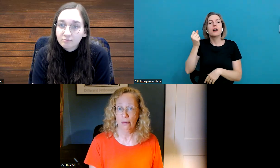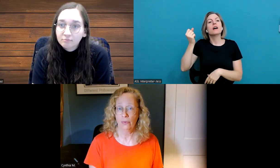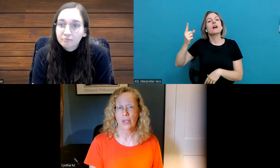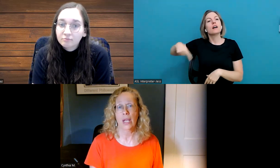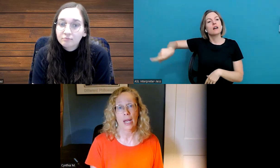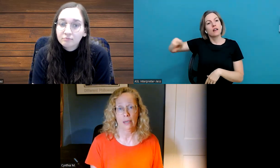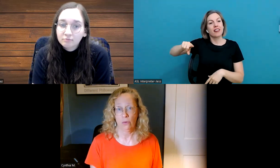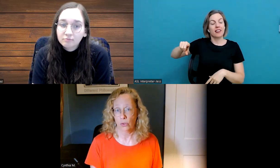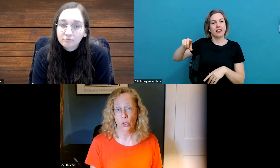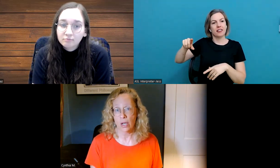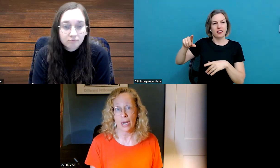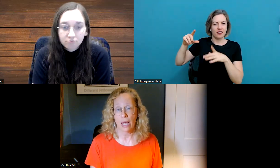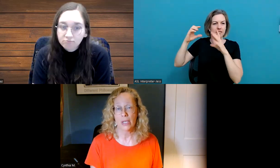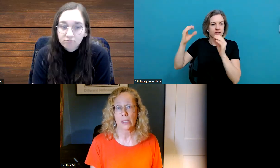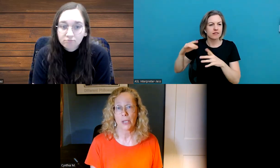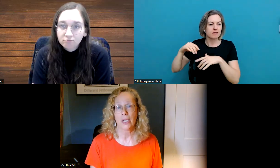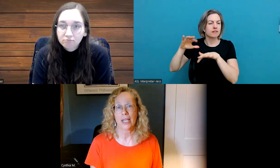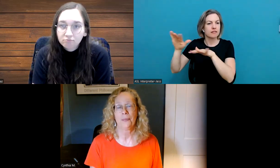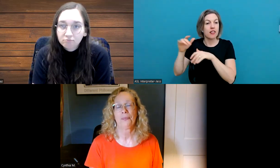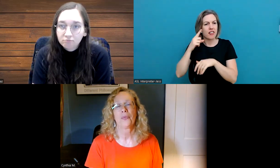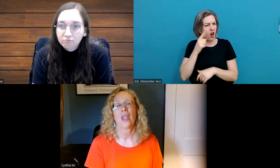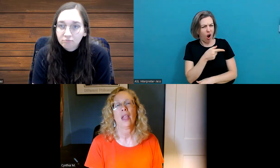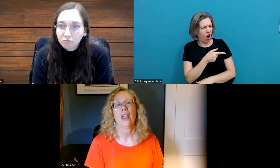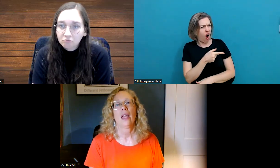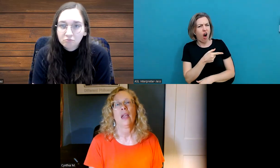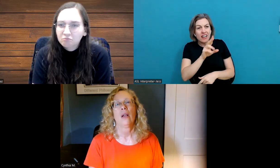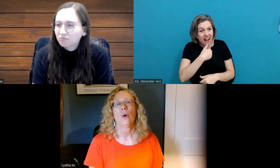that I could not have a disability.